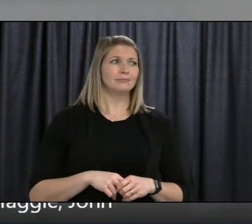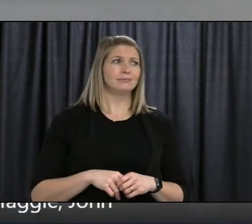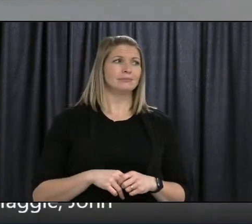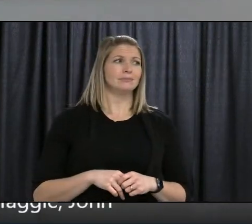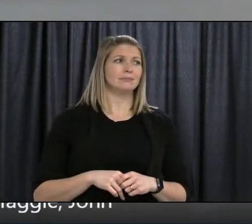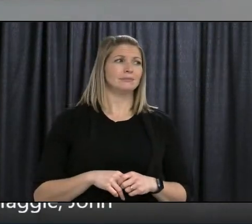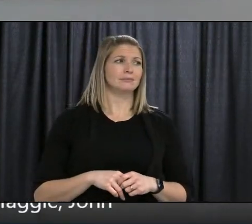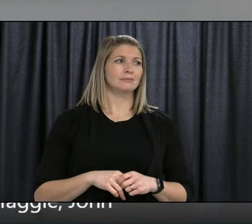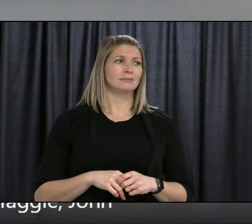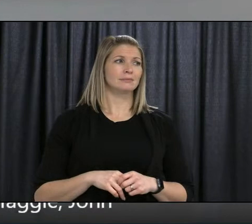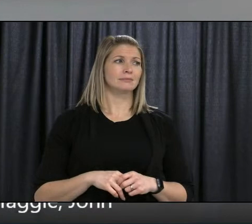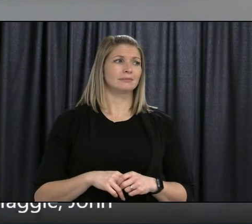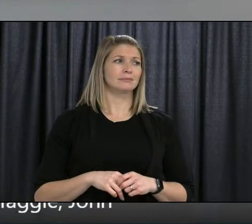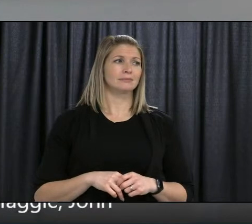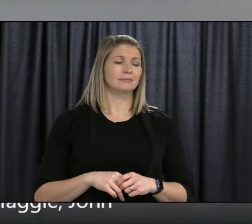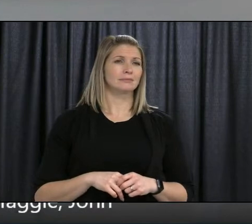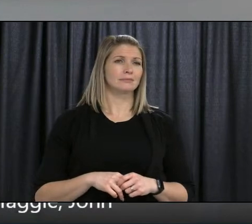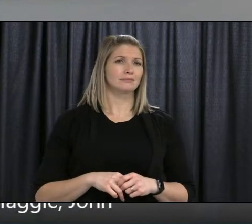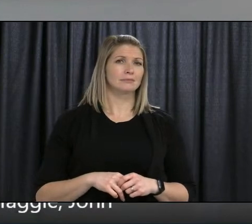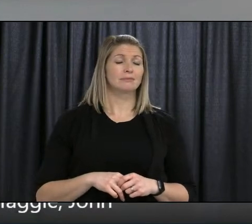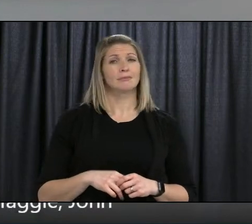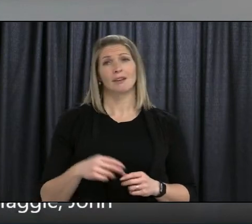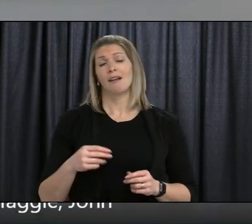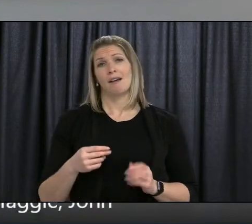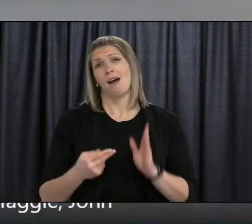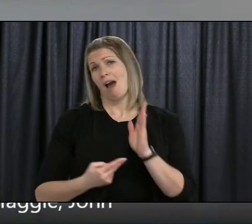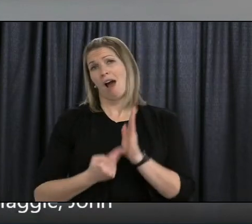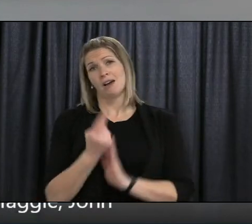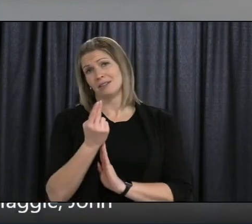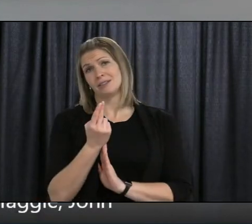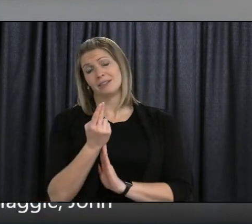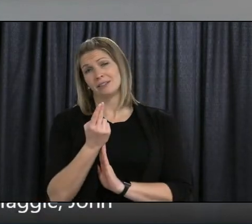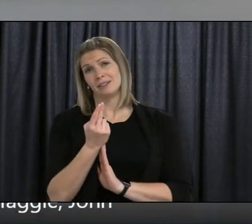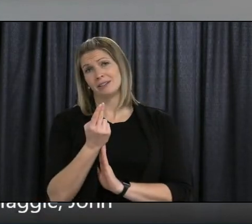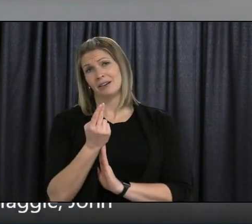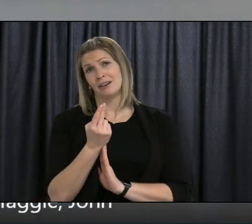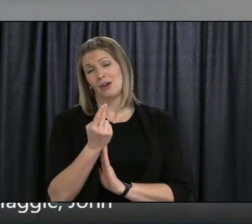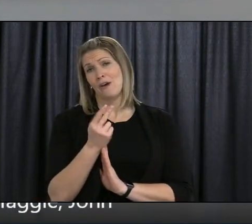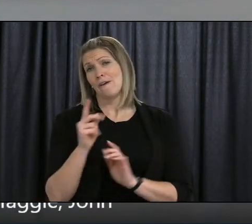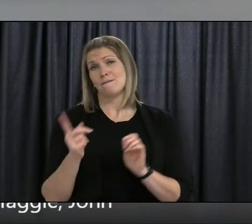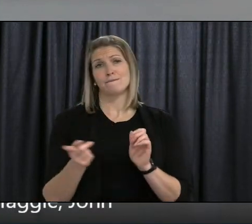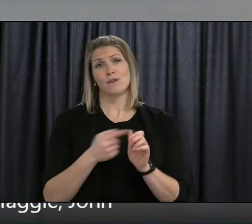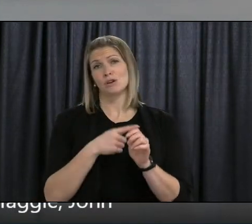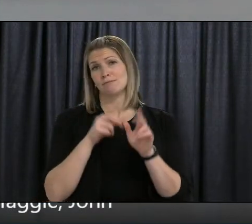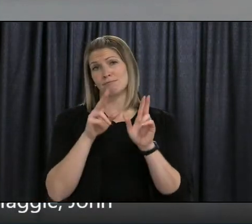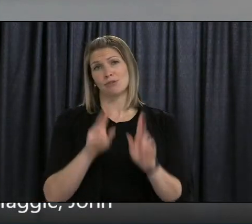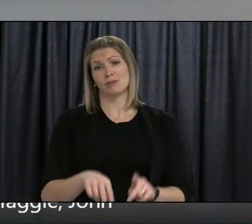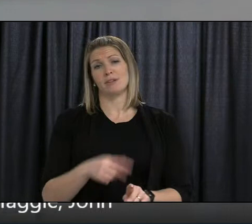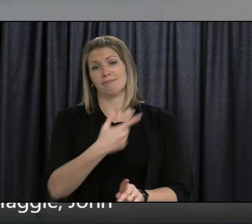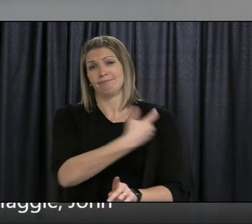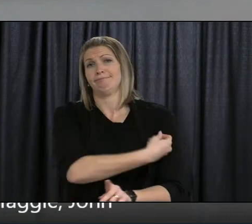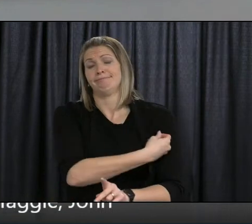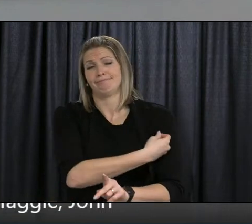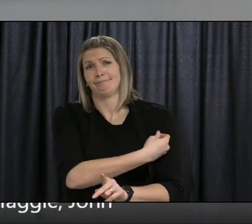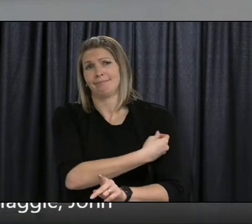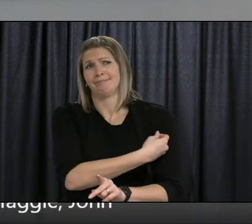that, quite frankly, there is an element of confidentiality around this. Our